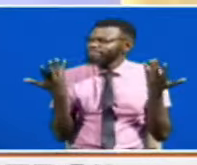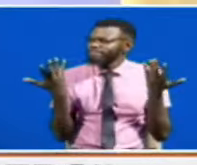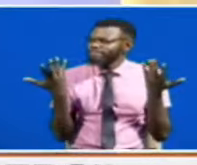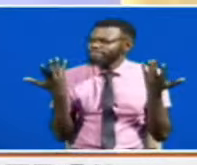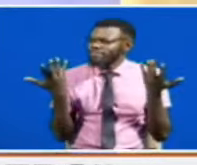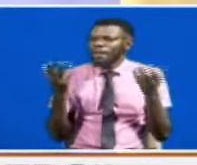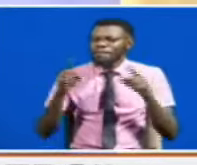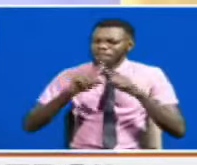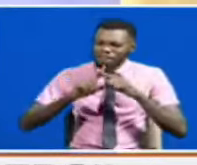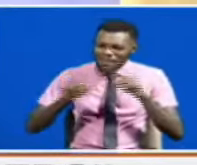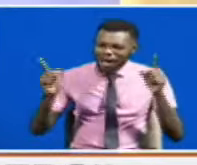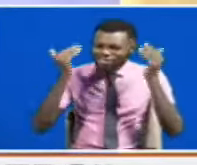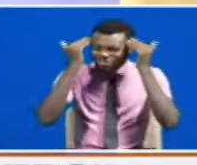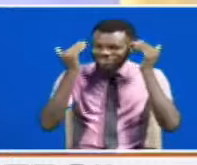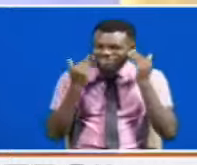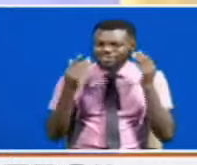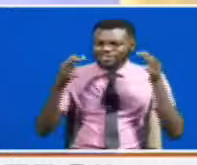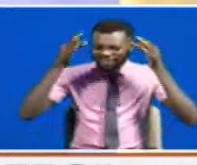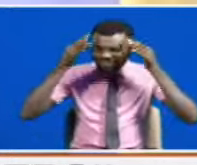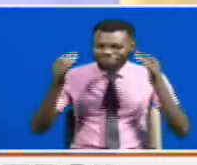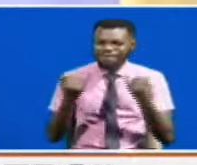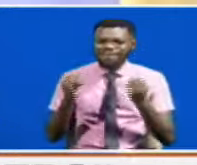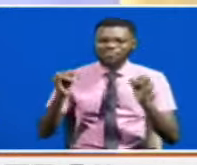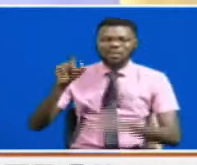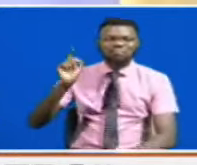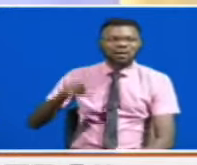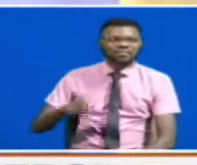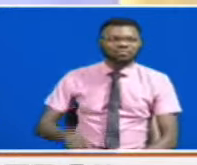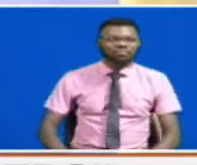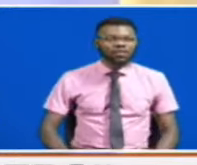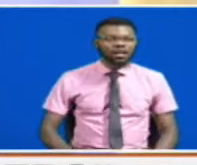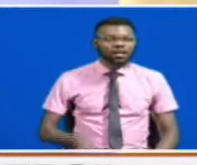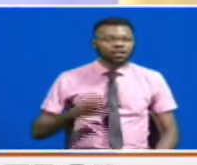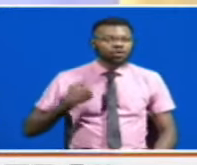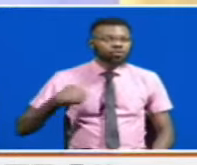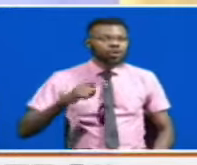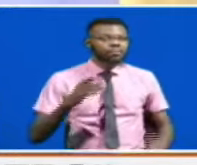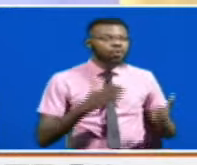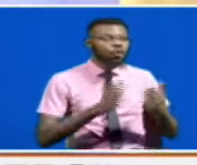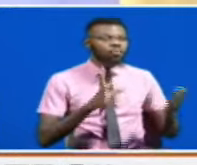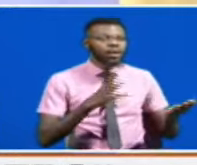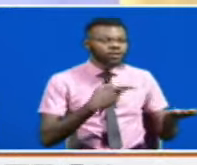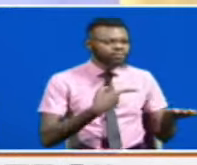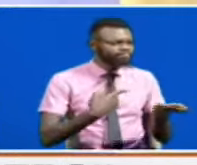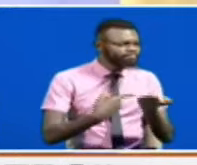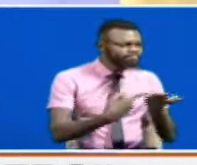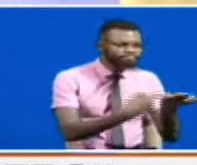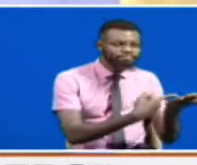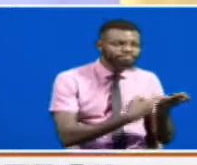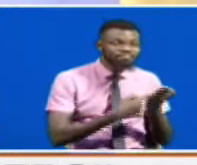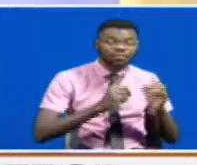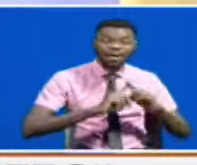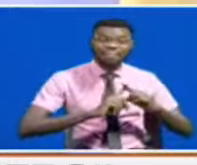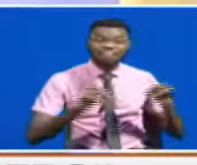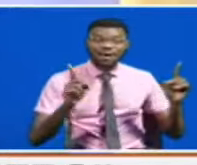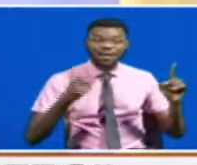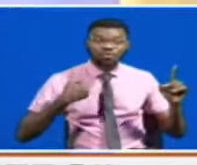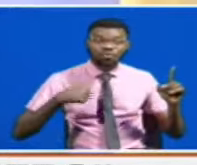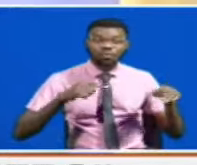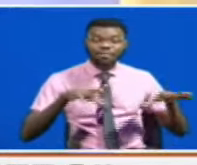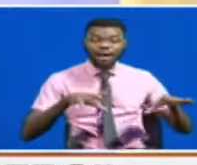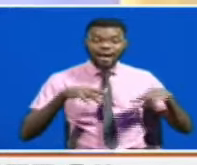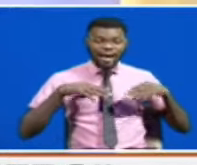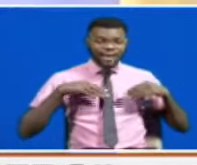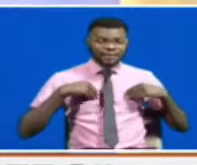decisions. Even when we open ourselves up to dialogue, one thing we will not open ourselves to is